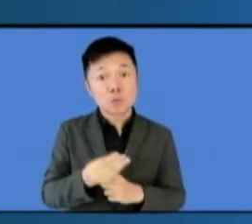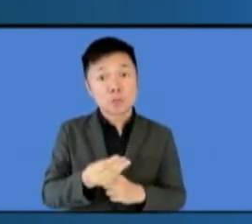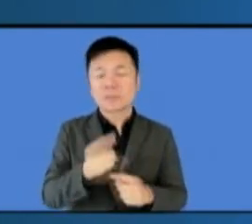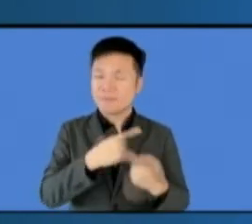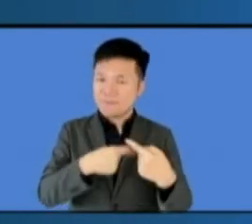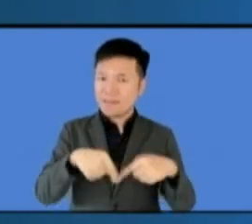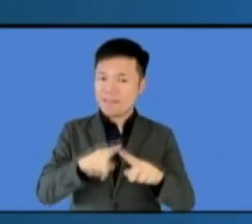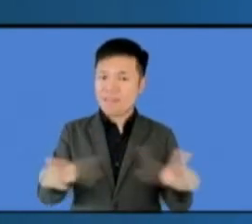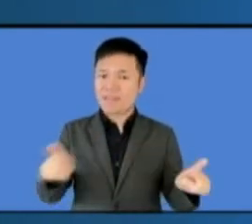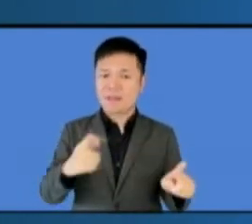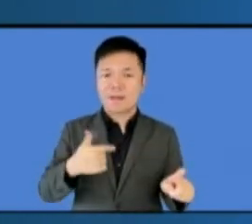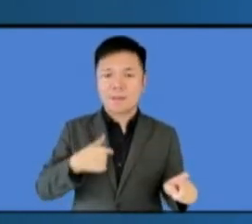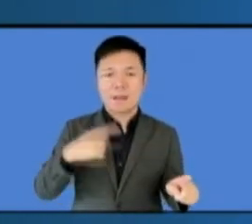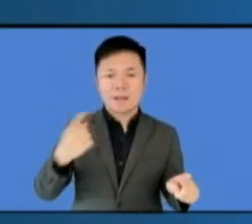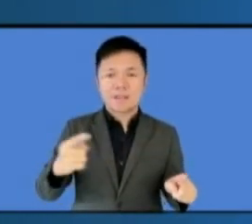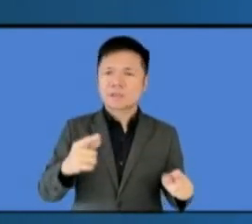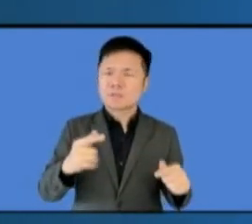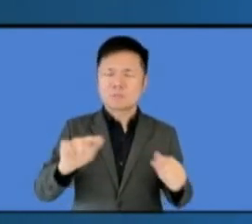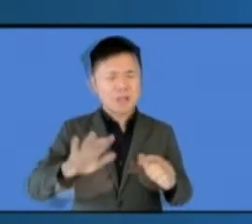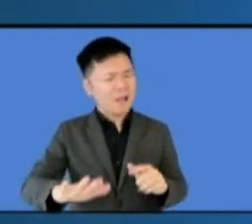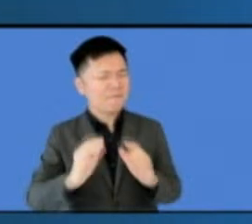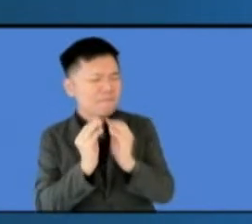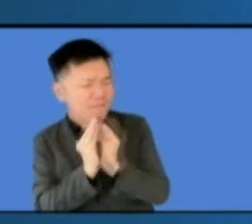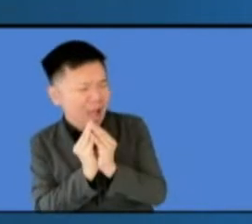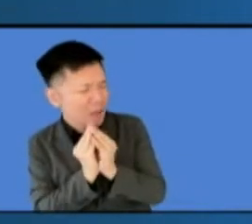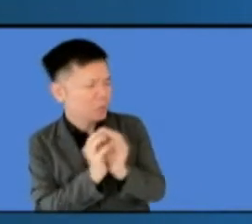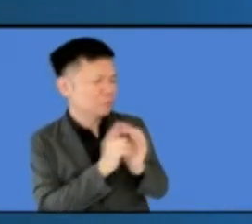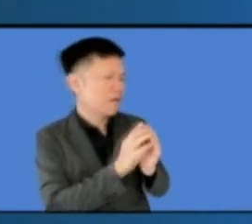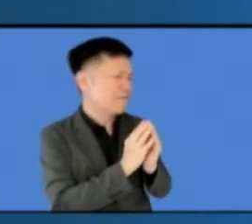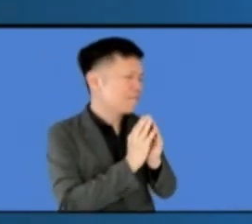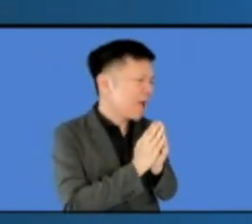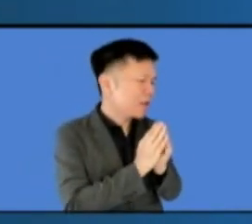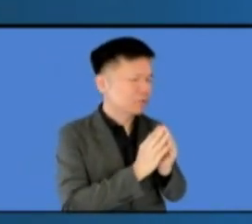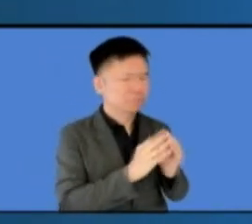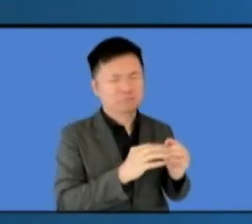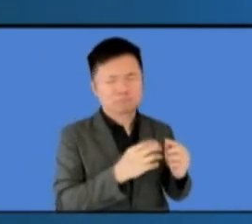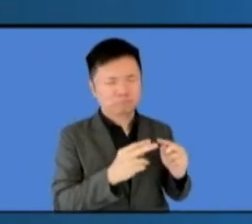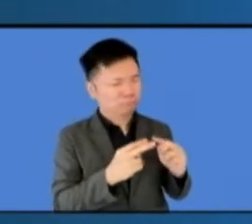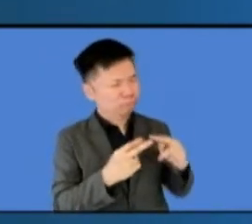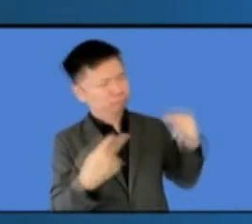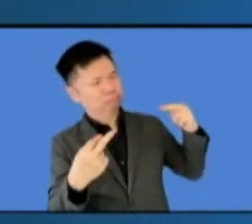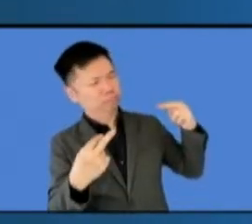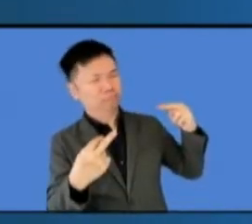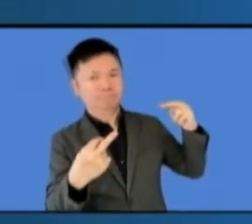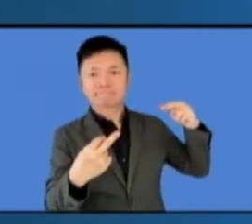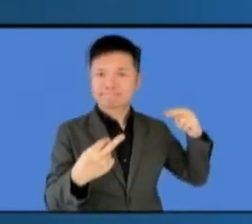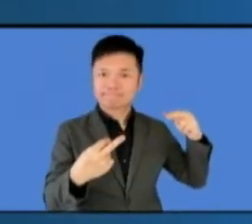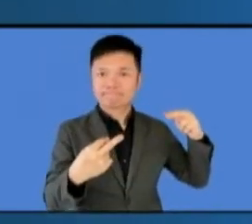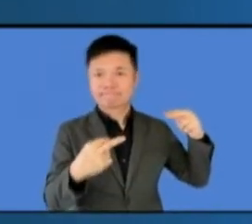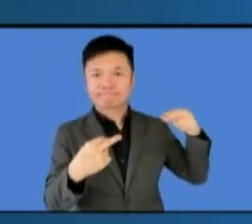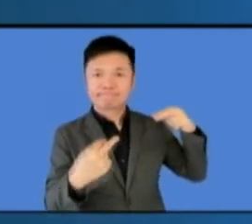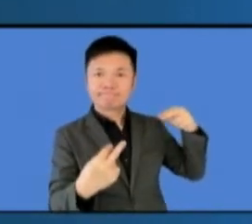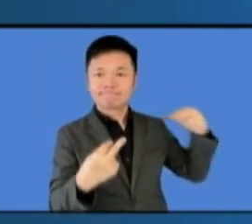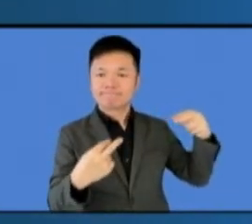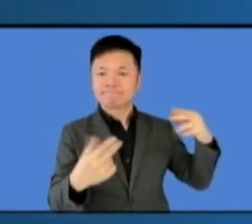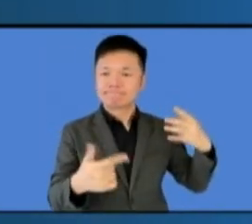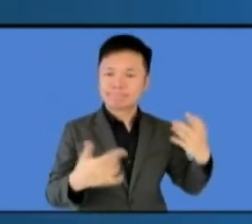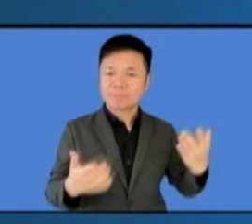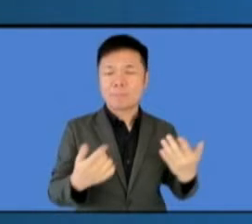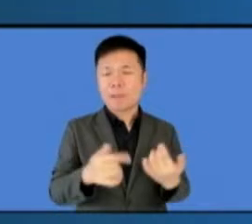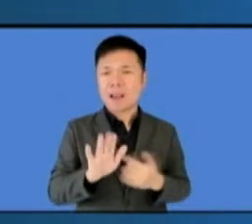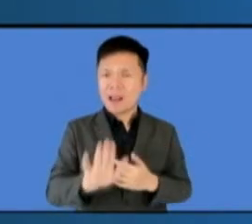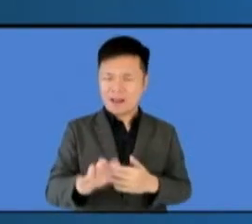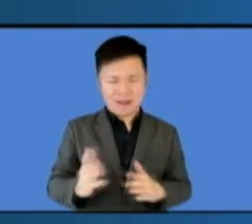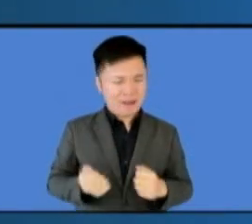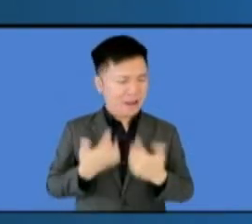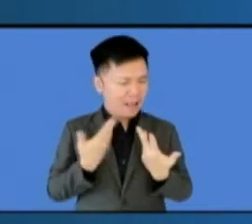and cultural milieu that creates value changes, and priorities and norms are different.